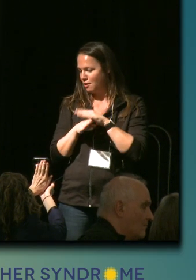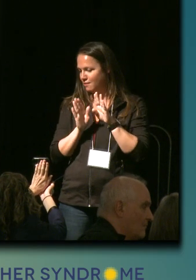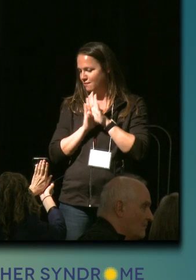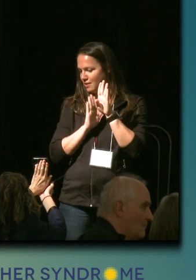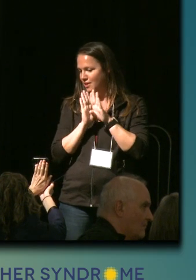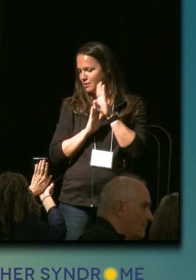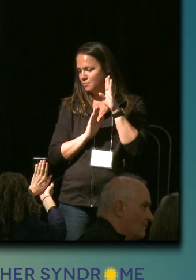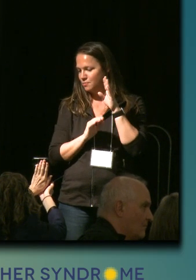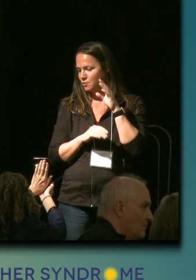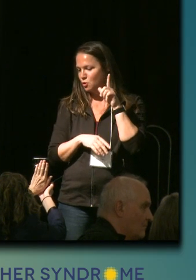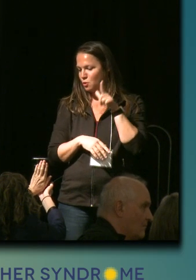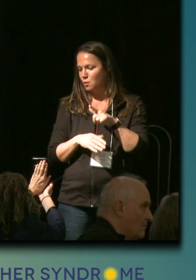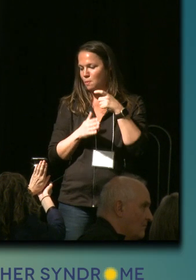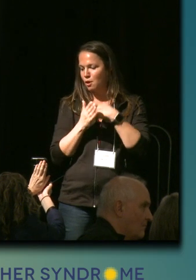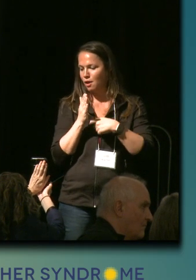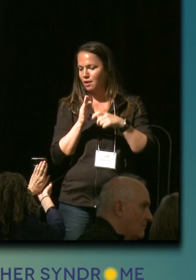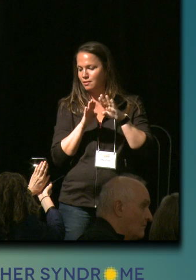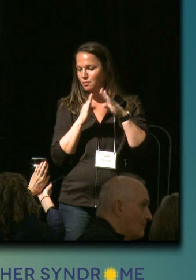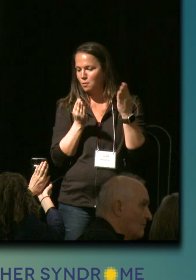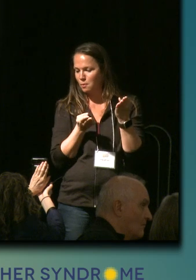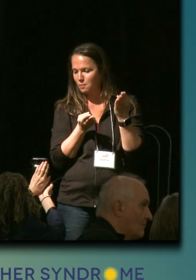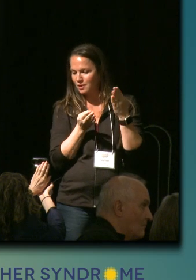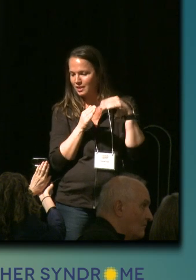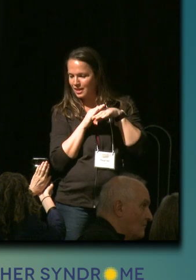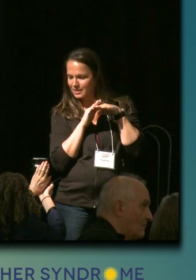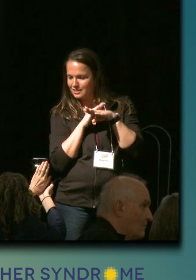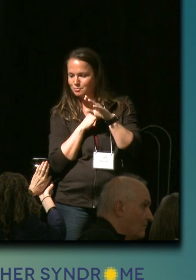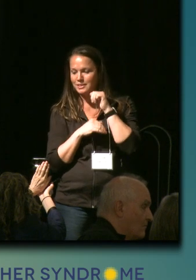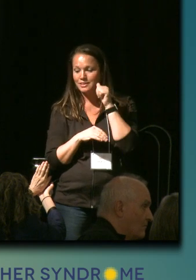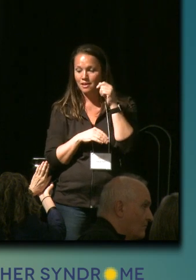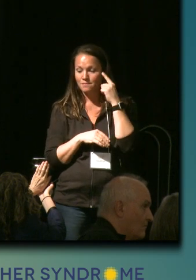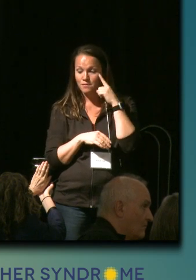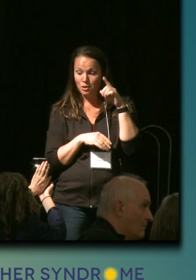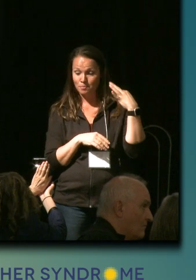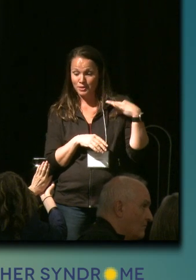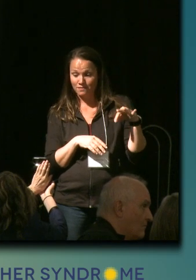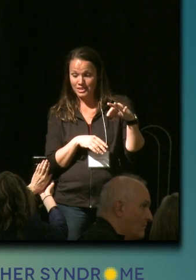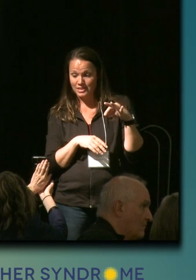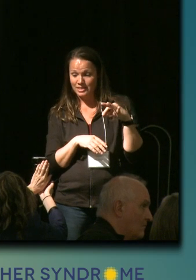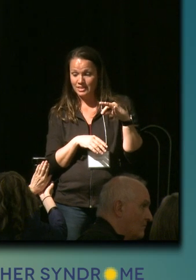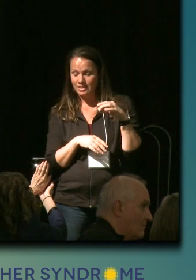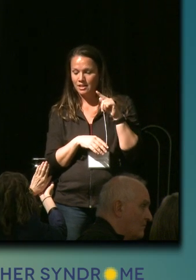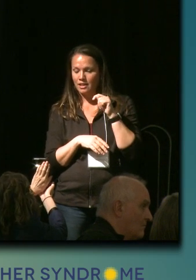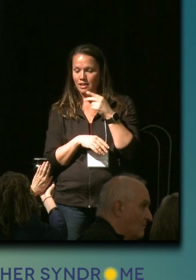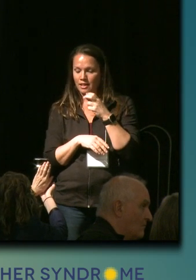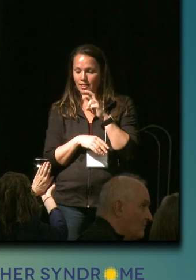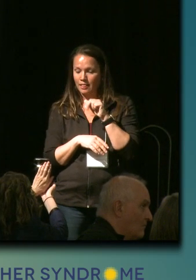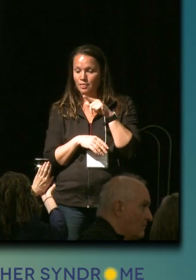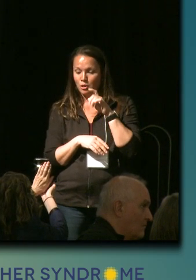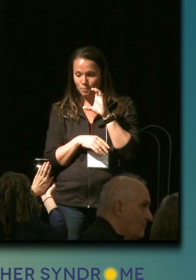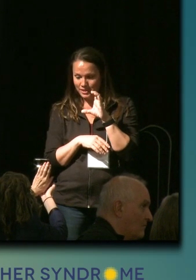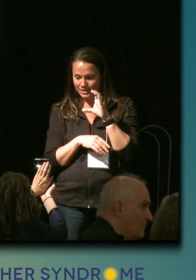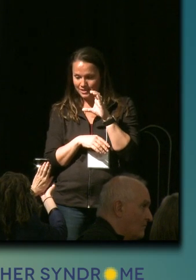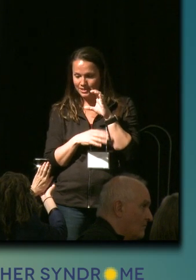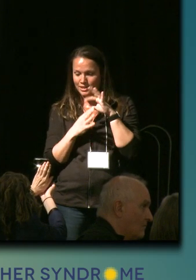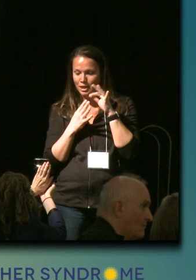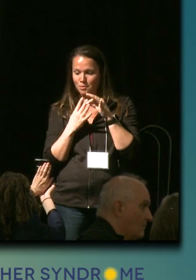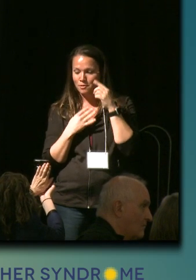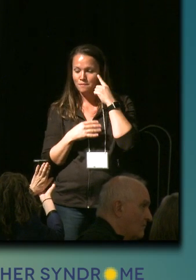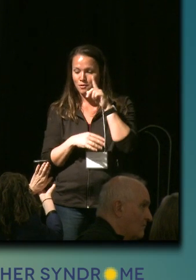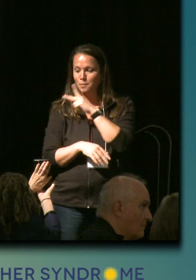His focus has been on developing low-cost, open access, non-for-profit,